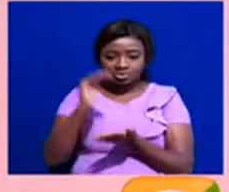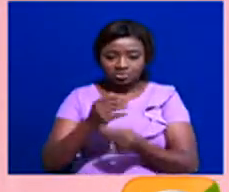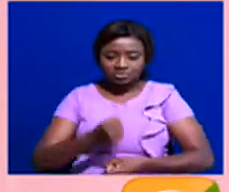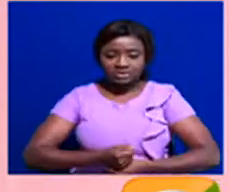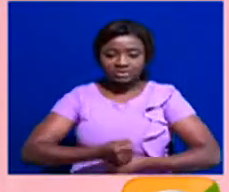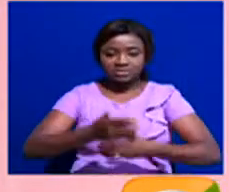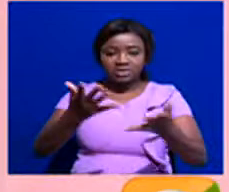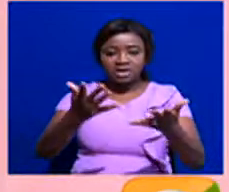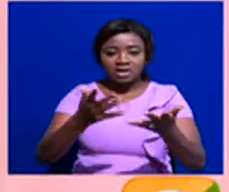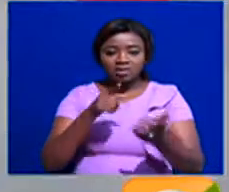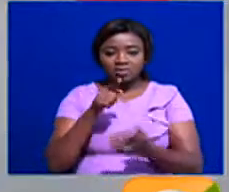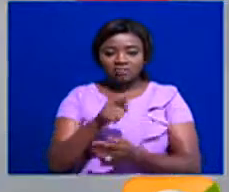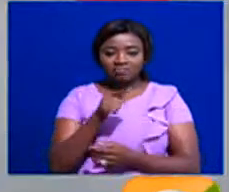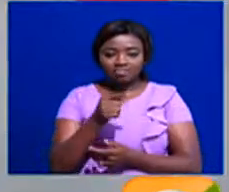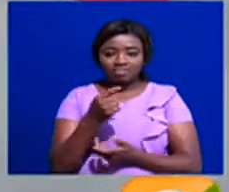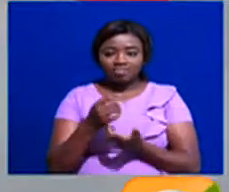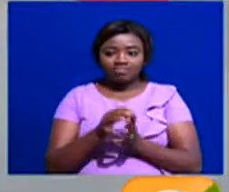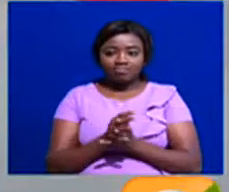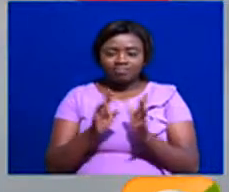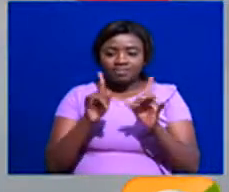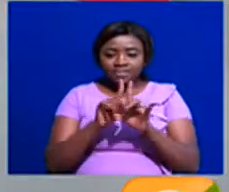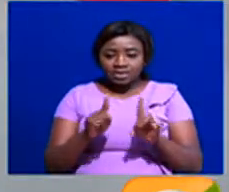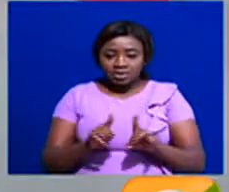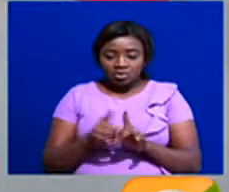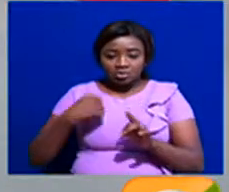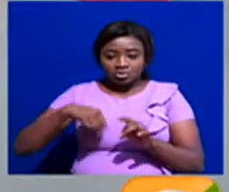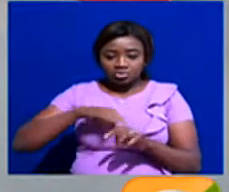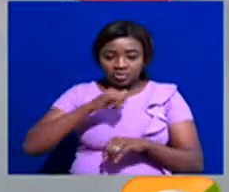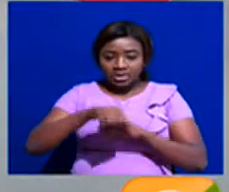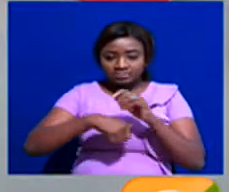tobacco products. All right. We have also put in place